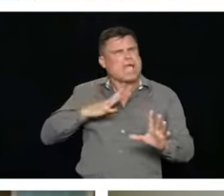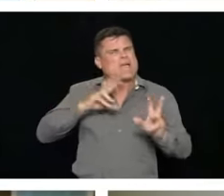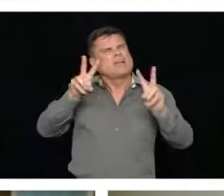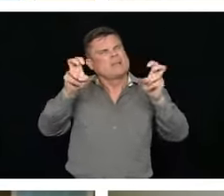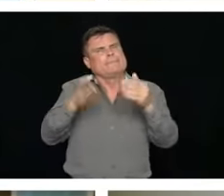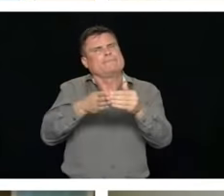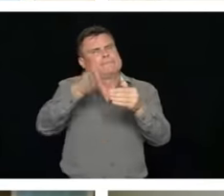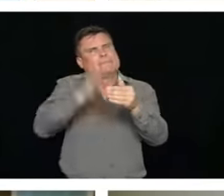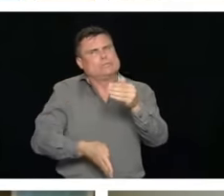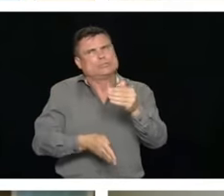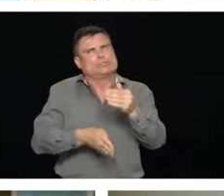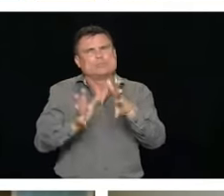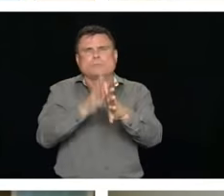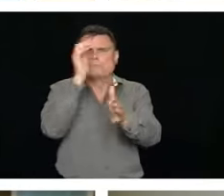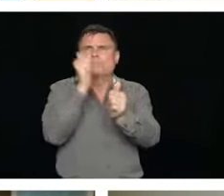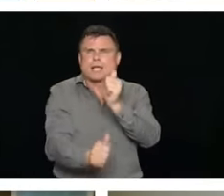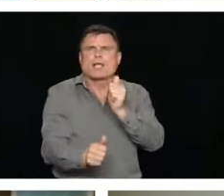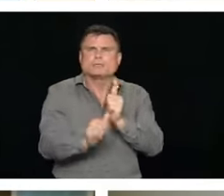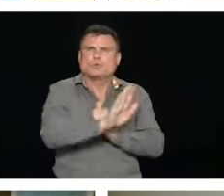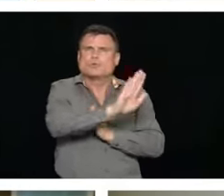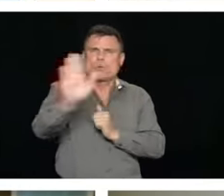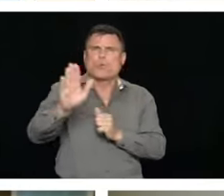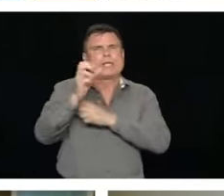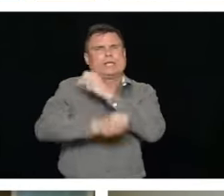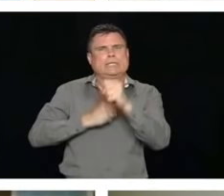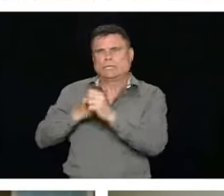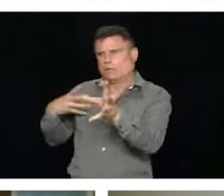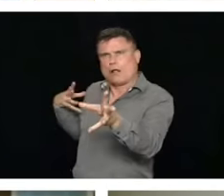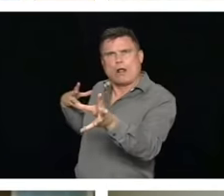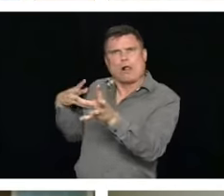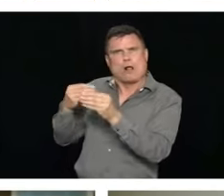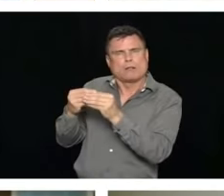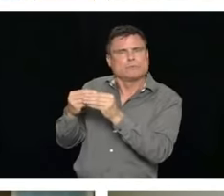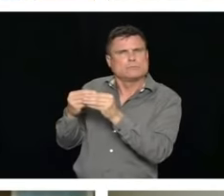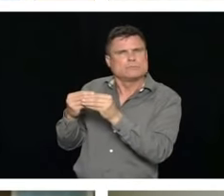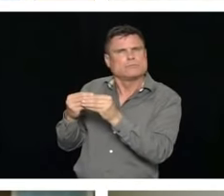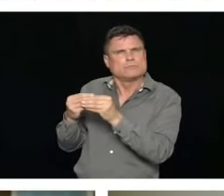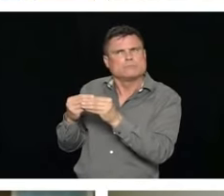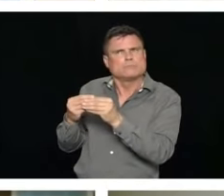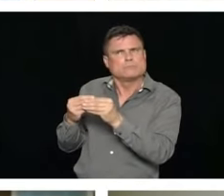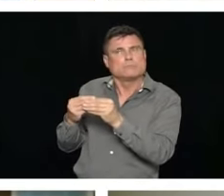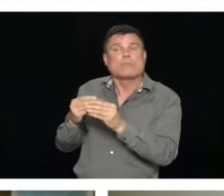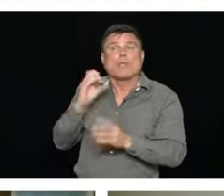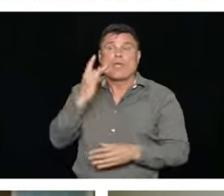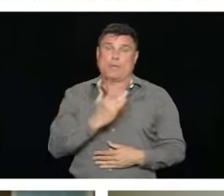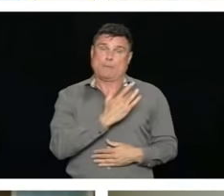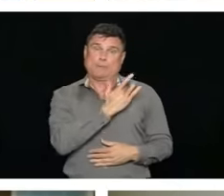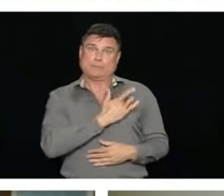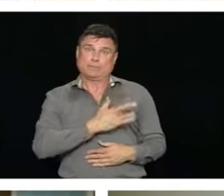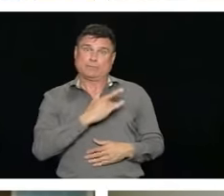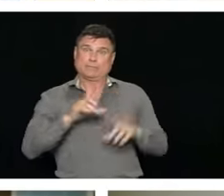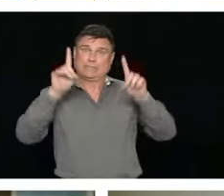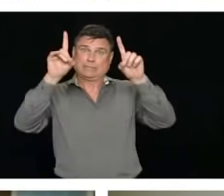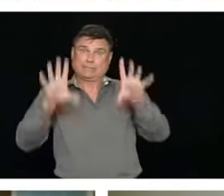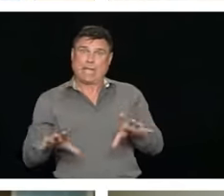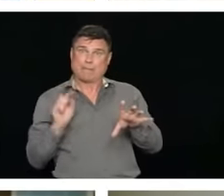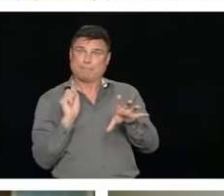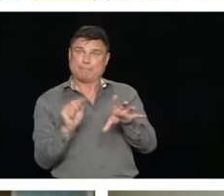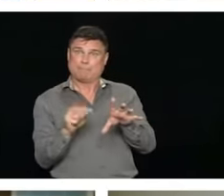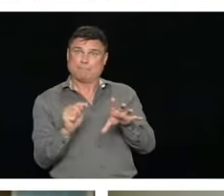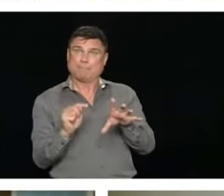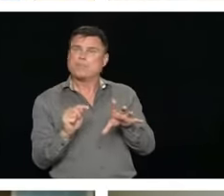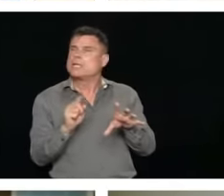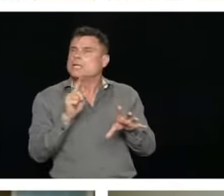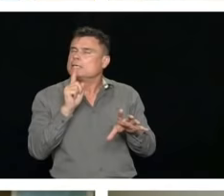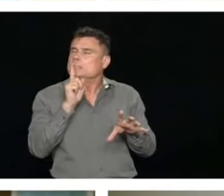And so the exams that Chelsea mentioned, those aren't requirements for graduation. The only one that is still in play